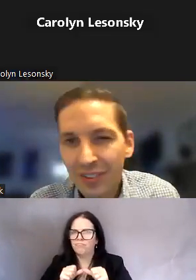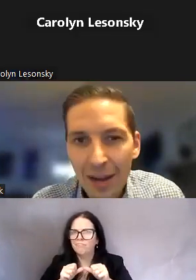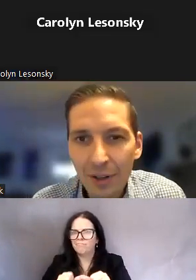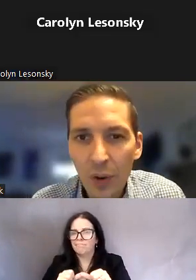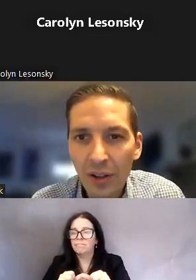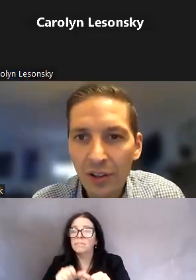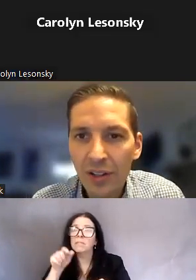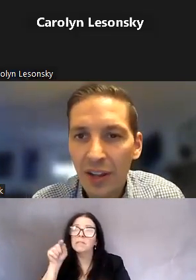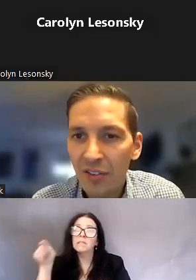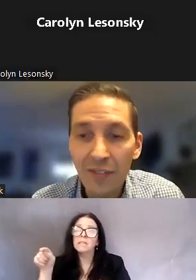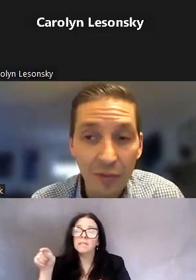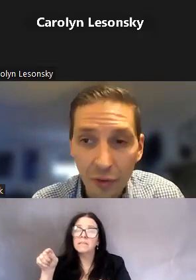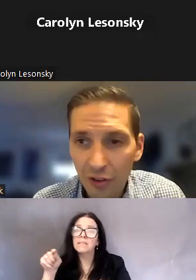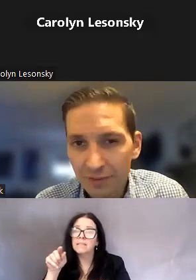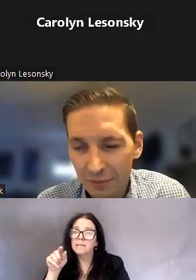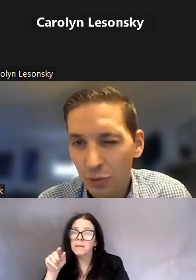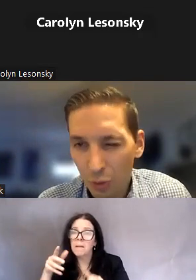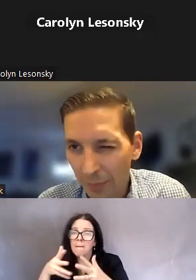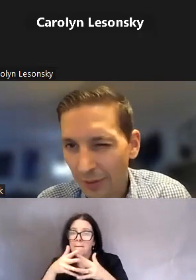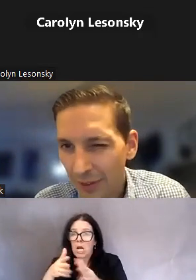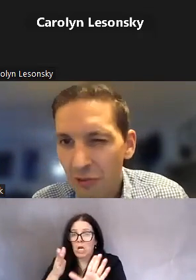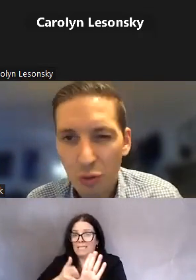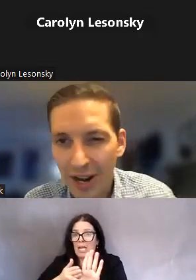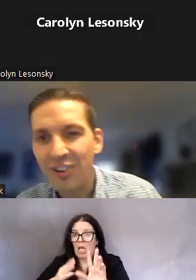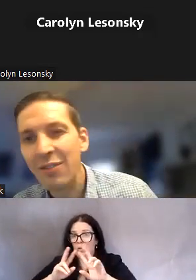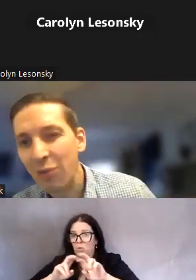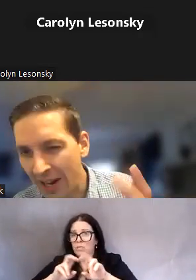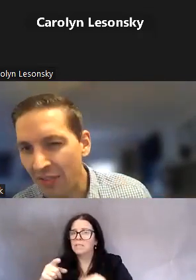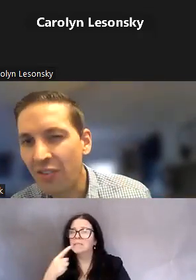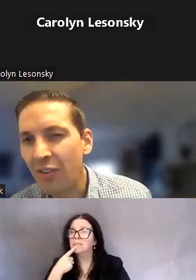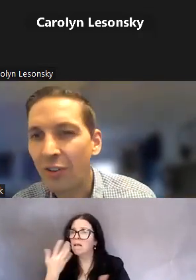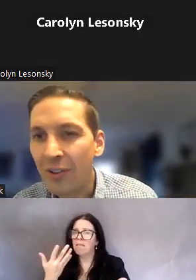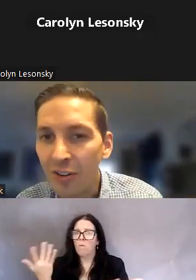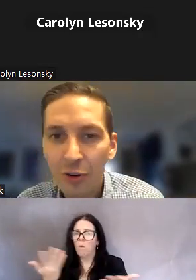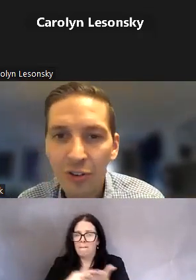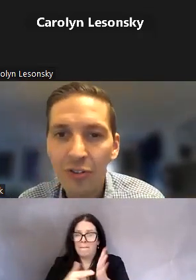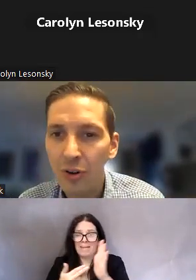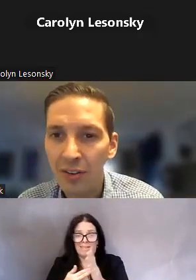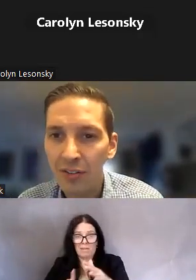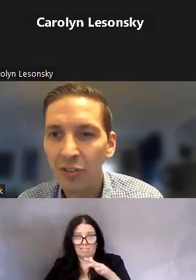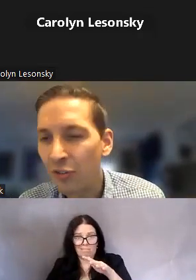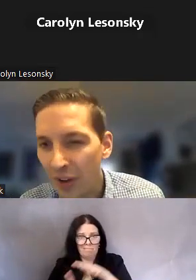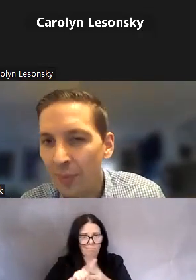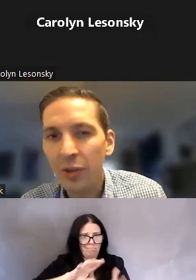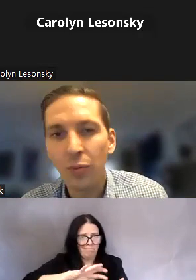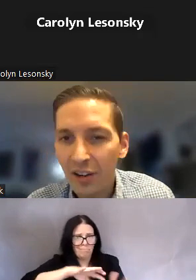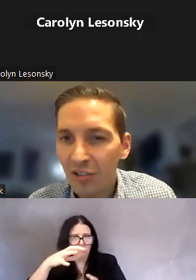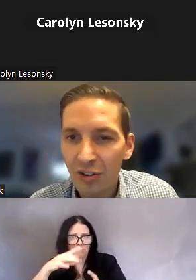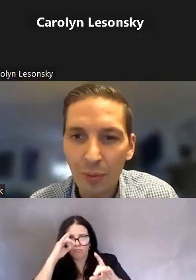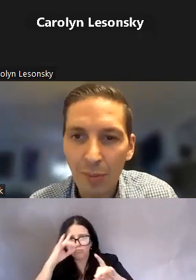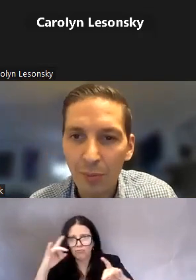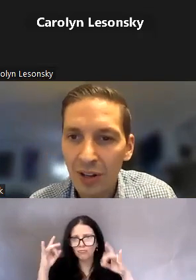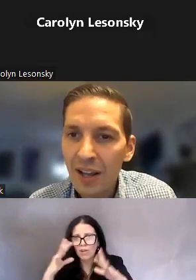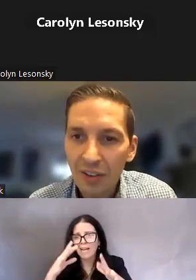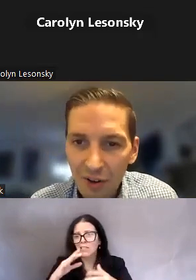process of adapting well in the face of adversity, trauma, tragedy, threats, or significant sources of stress, such as family,